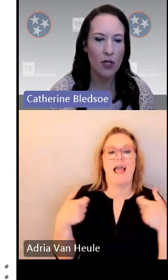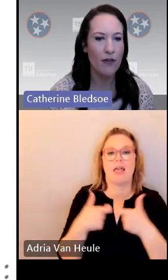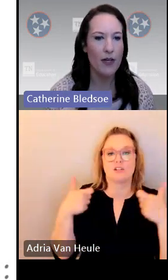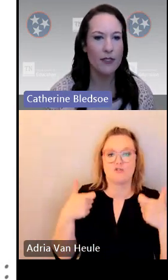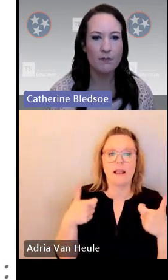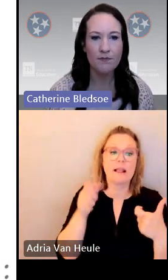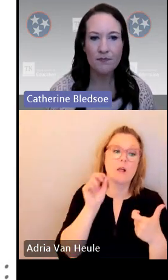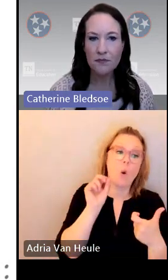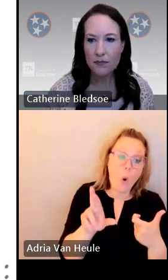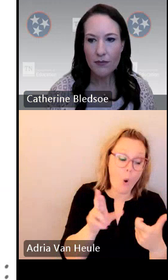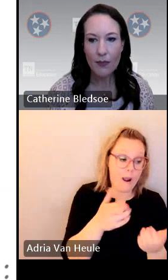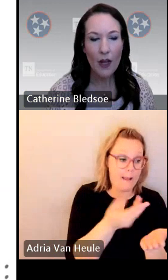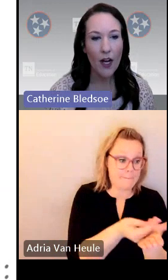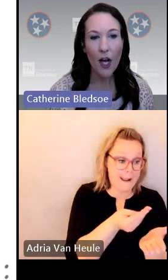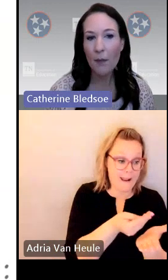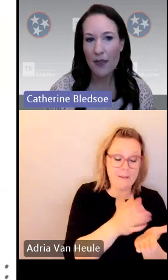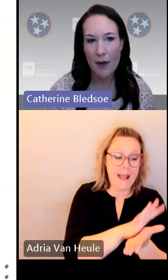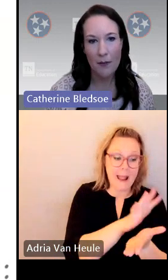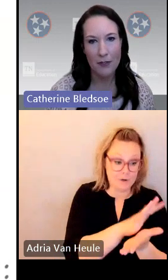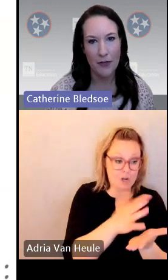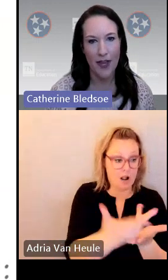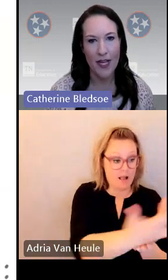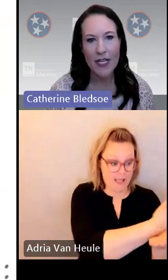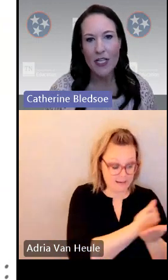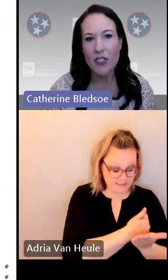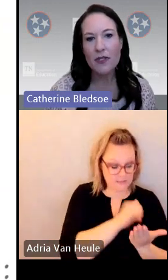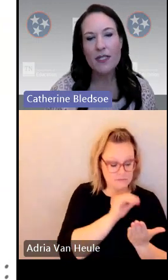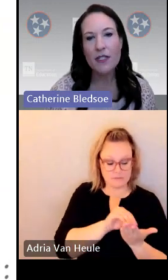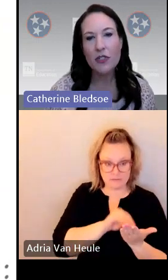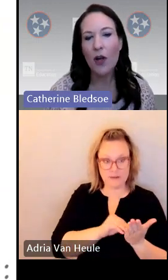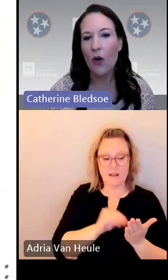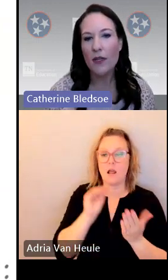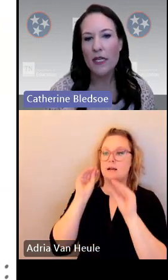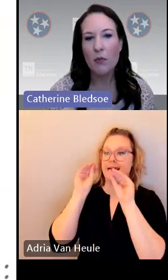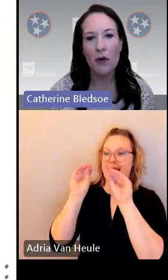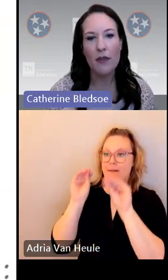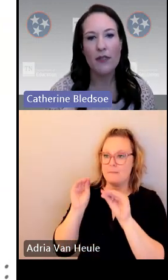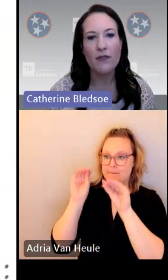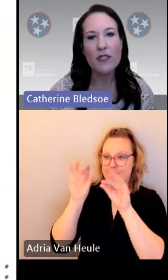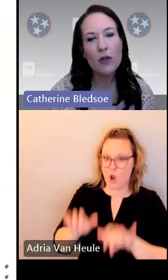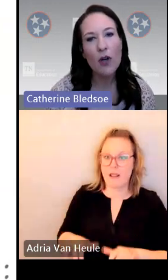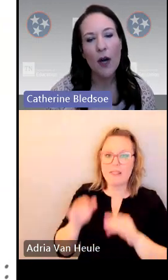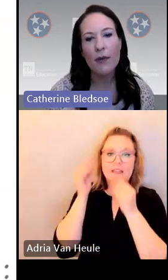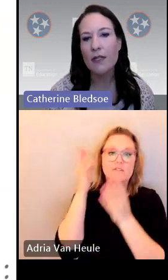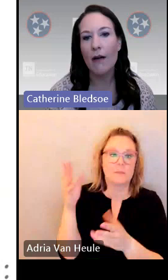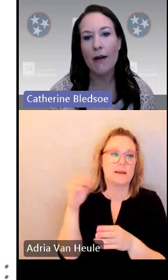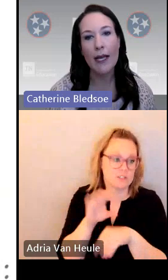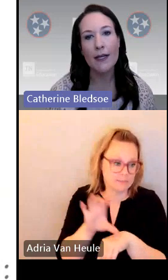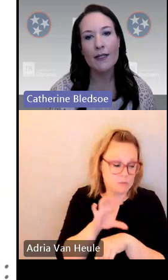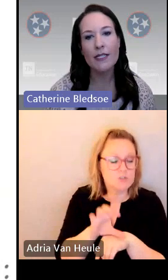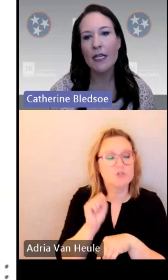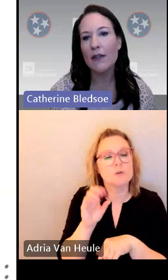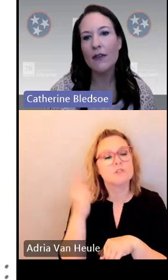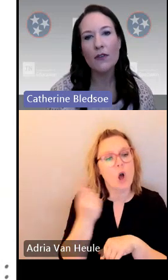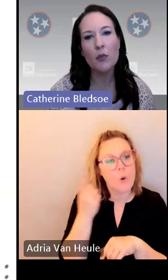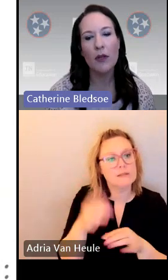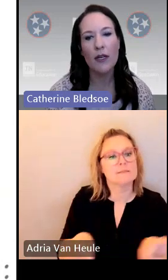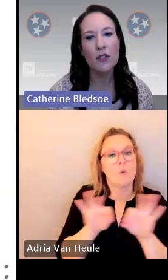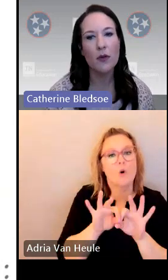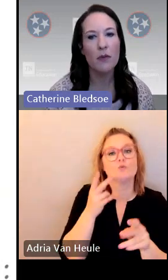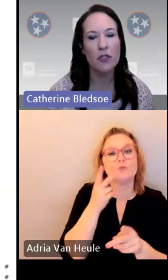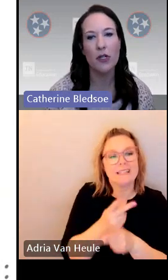the paper surveys. A copy of the paper survey. So it's essential to always keep one of these physical copies on hand,